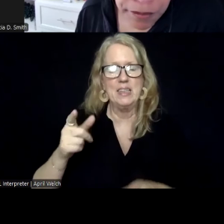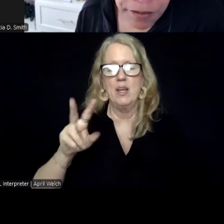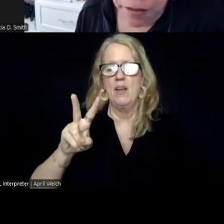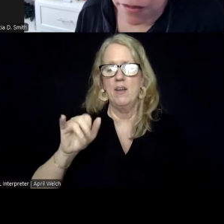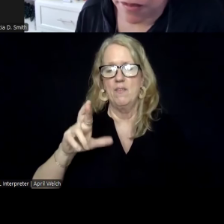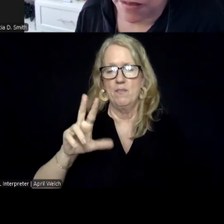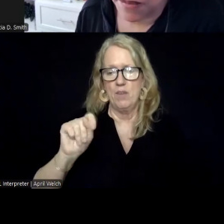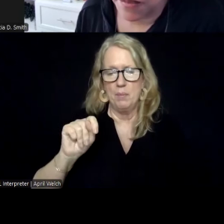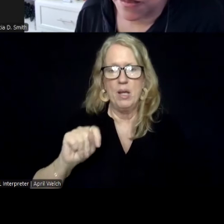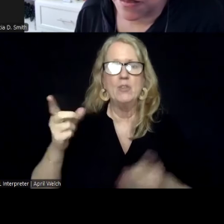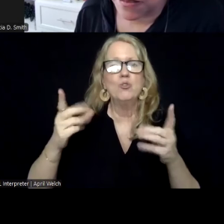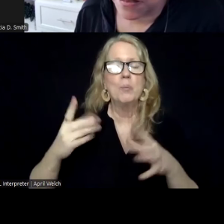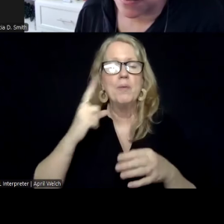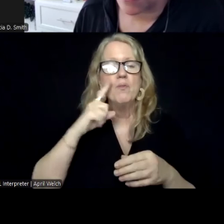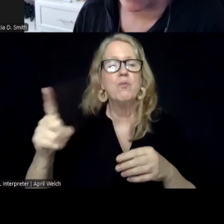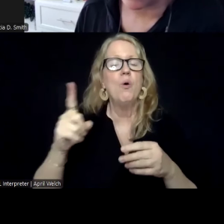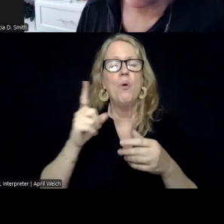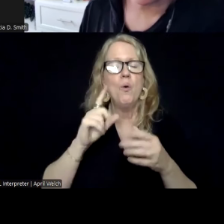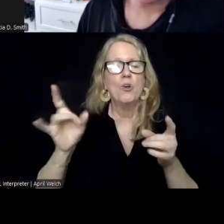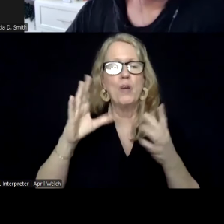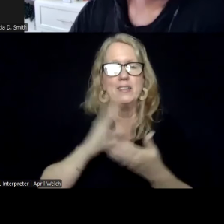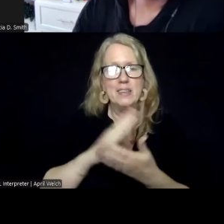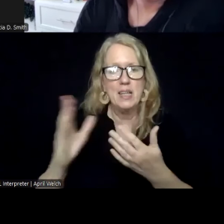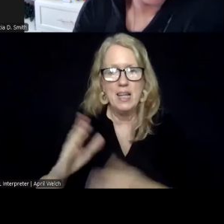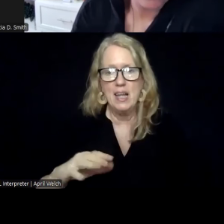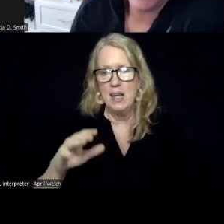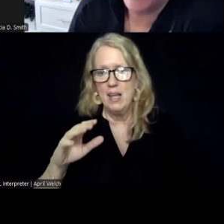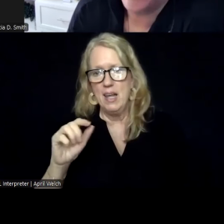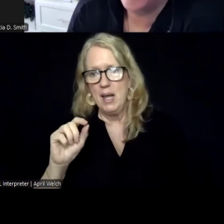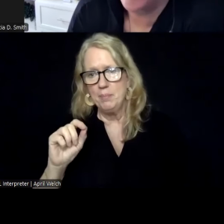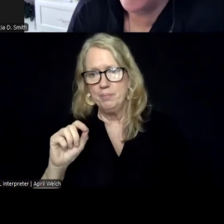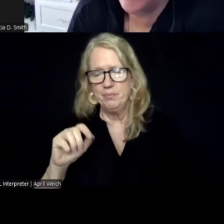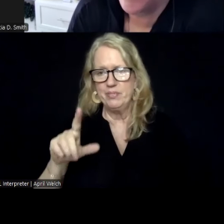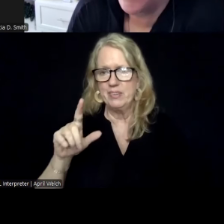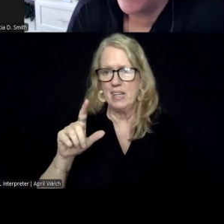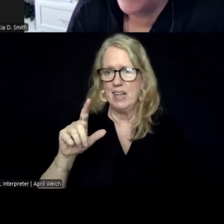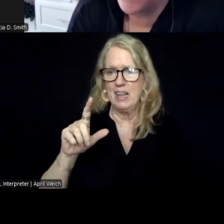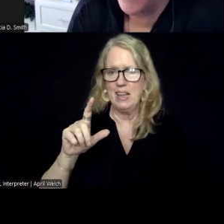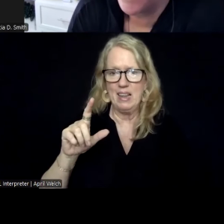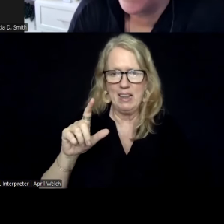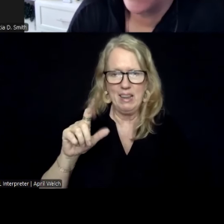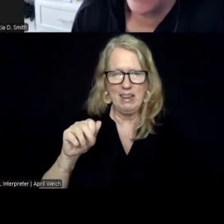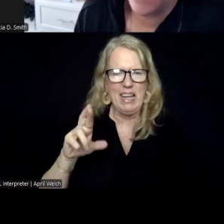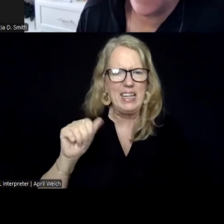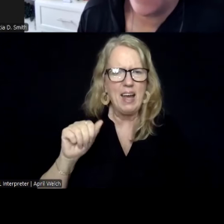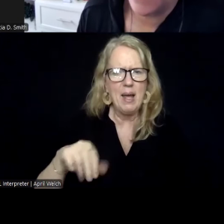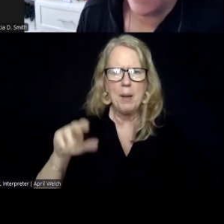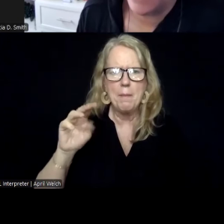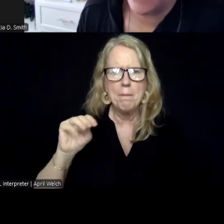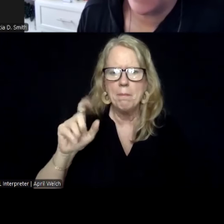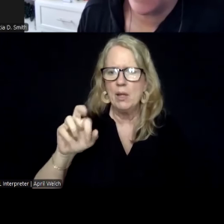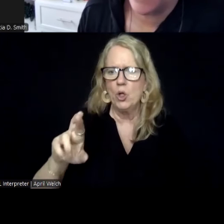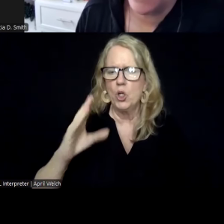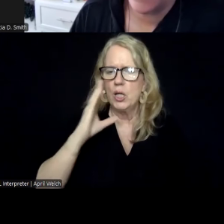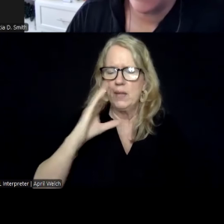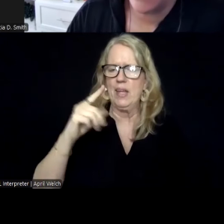own Director of Crisis Continuum, Amanda Miller, who specializes in helping folks connect, the 988 Lifeline